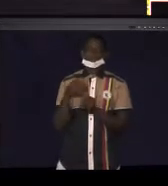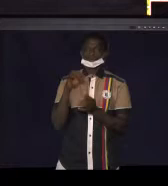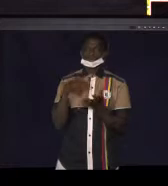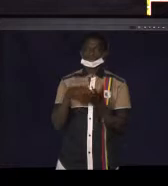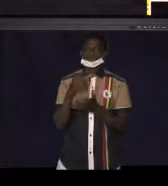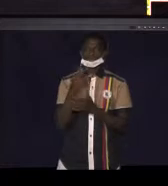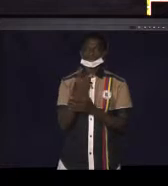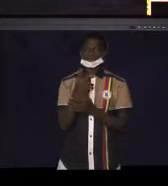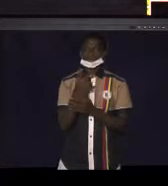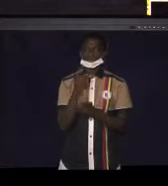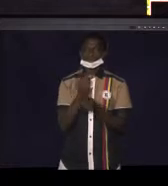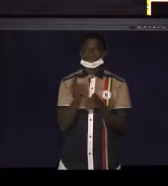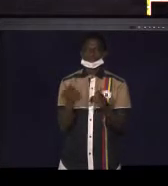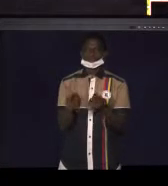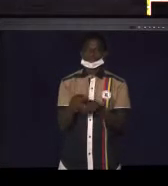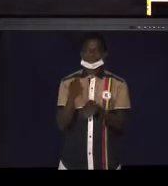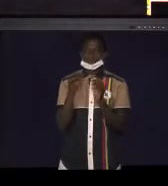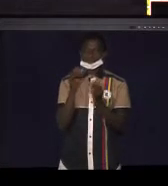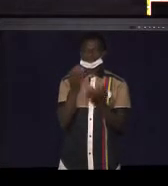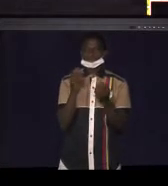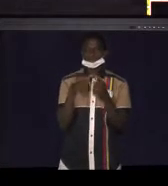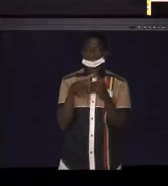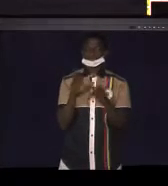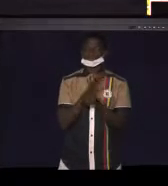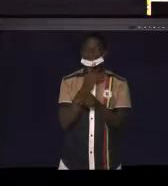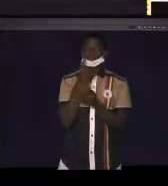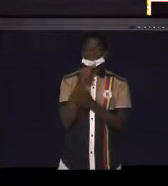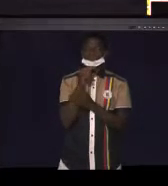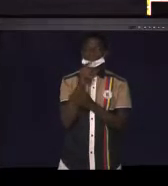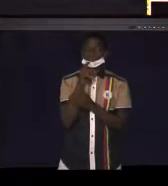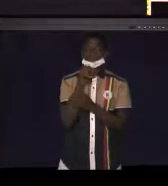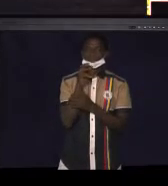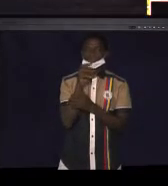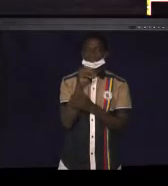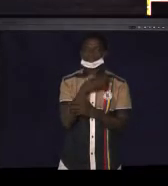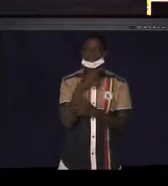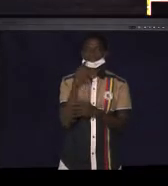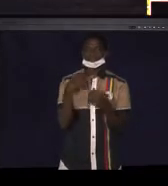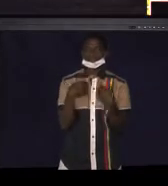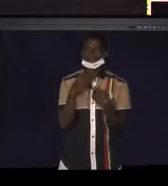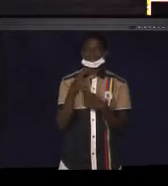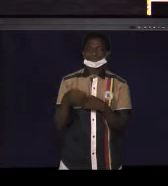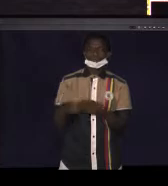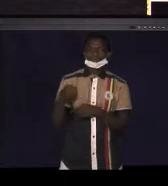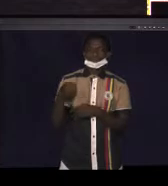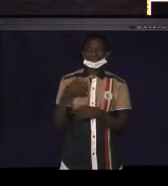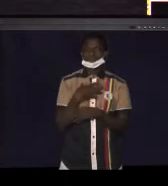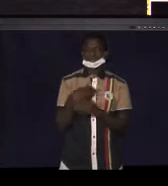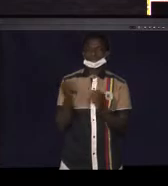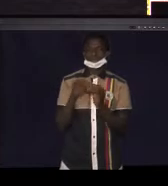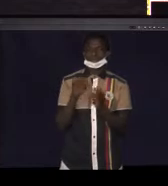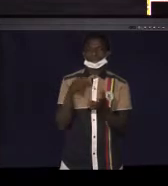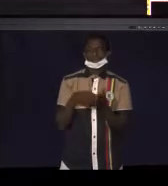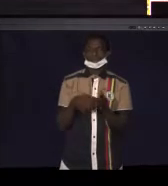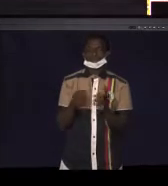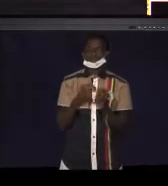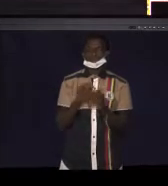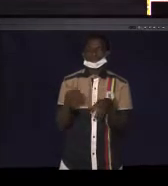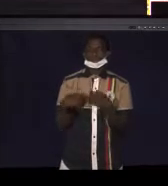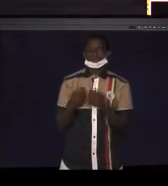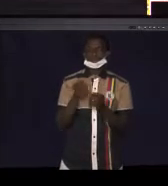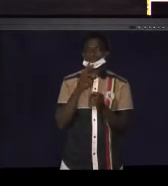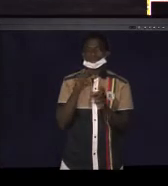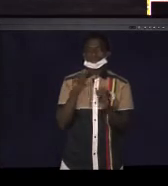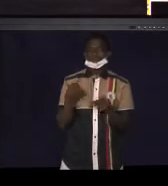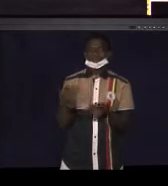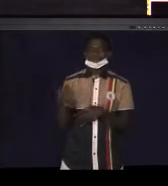these 2 buckets? Just as if you want to fill a drum and you have 2 buckets, these 2 buckets together, how much water can